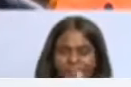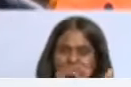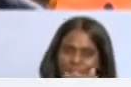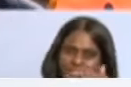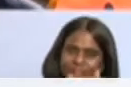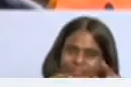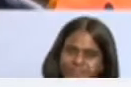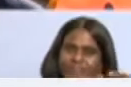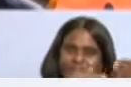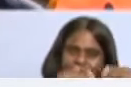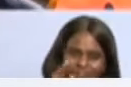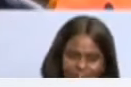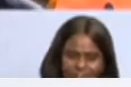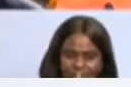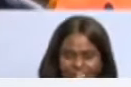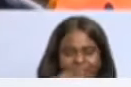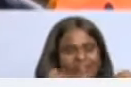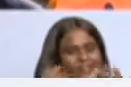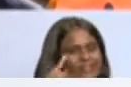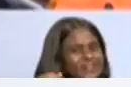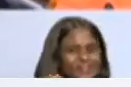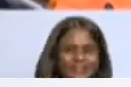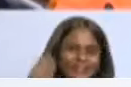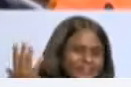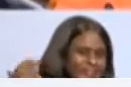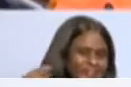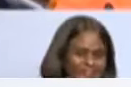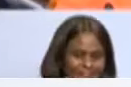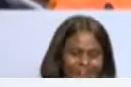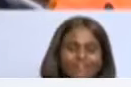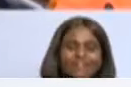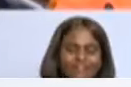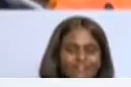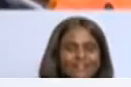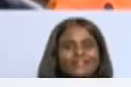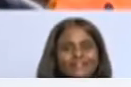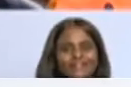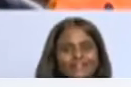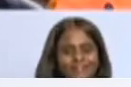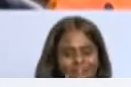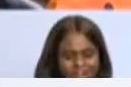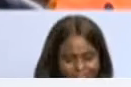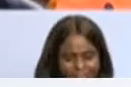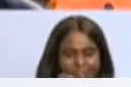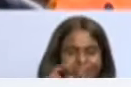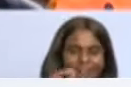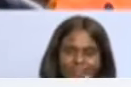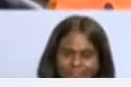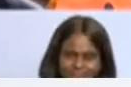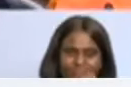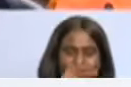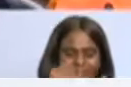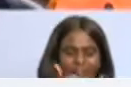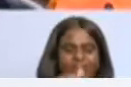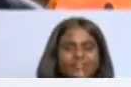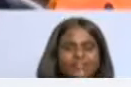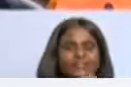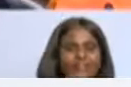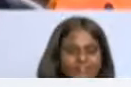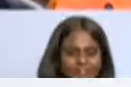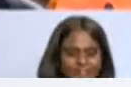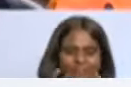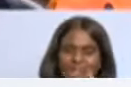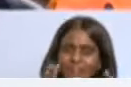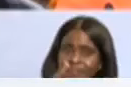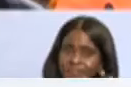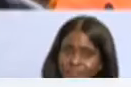market. We said so many years back, we are doing it now. And we need the cooperation of everybody so that